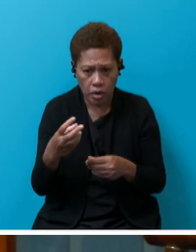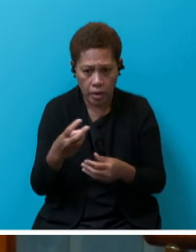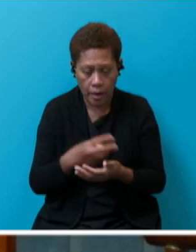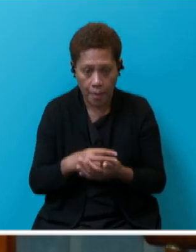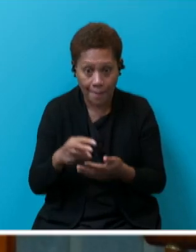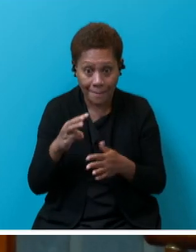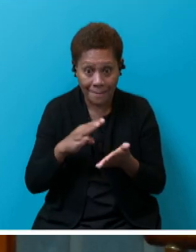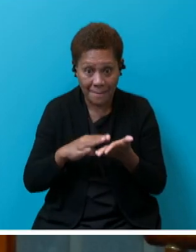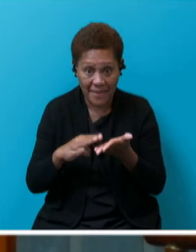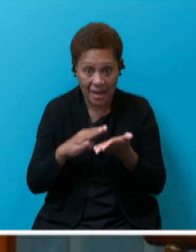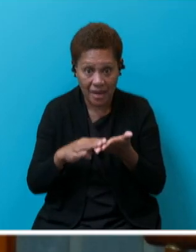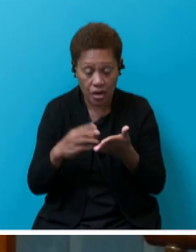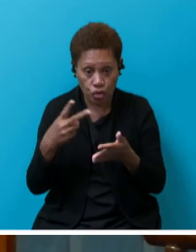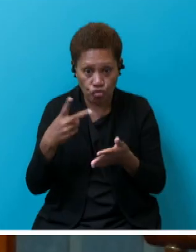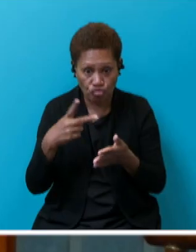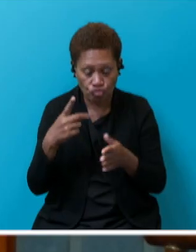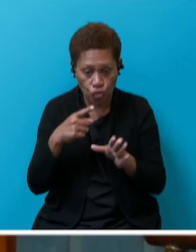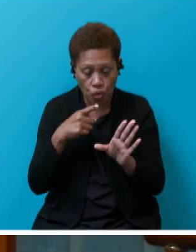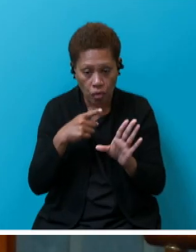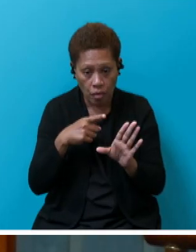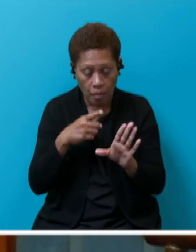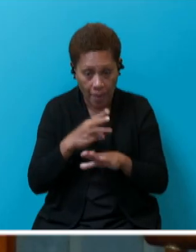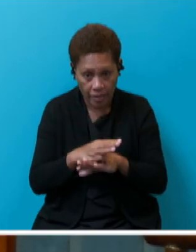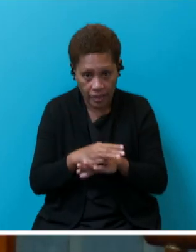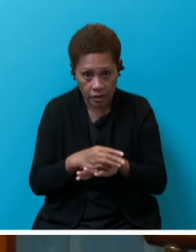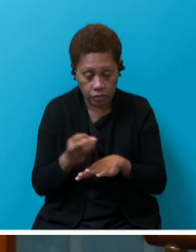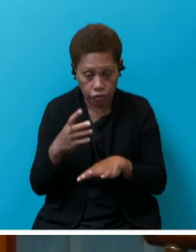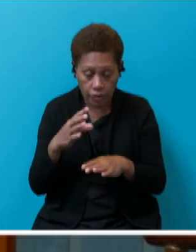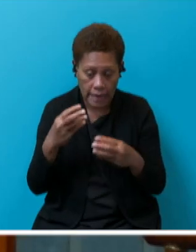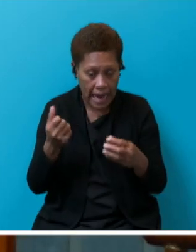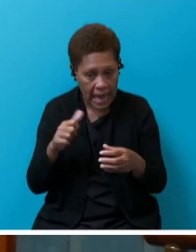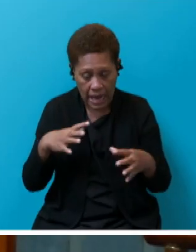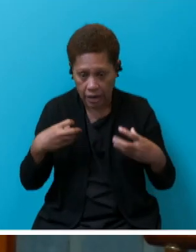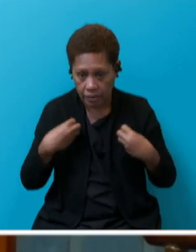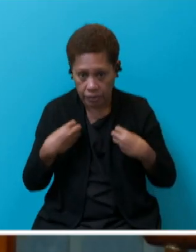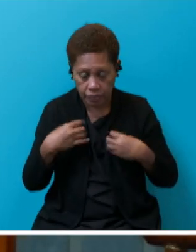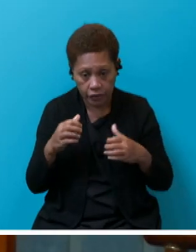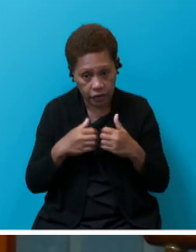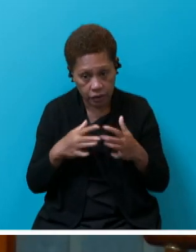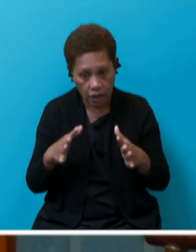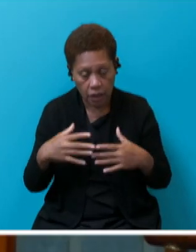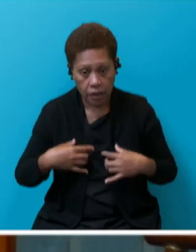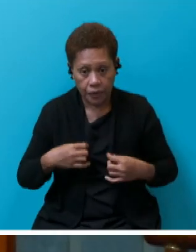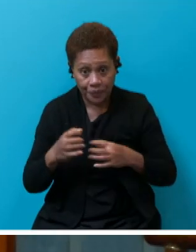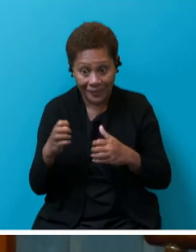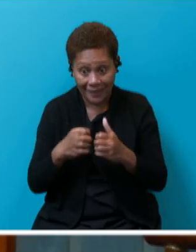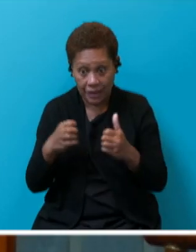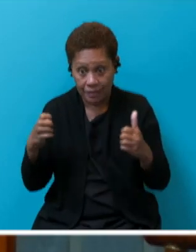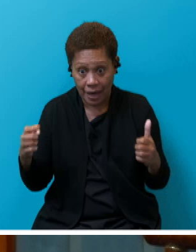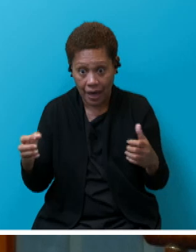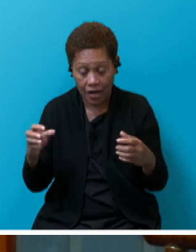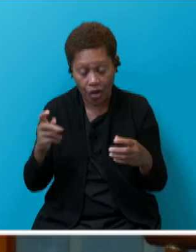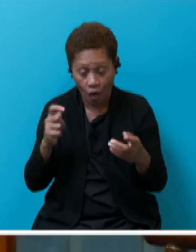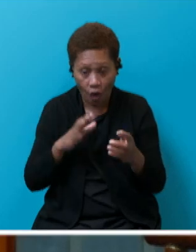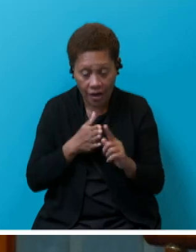period. Mr. Speaker, hence, for any business, whether starting out, growing, expanding, or diversifying, access